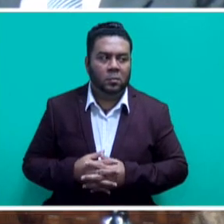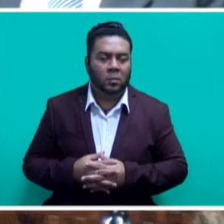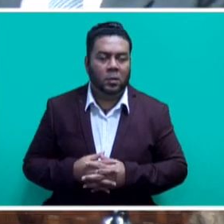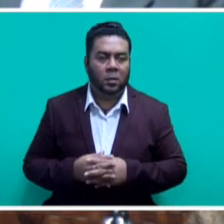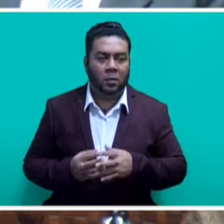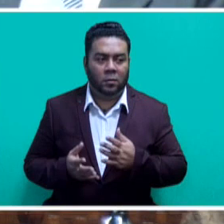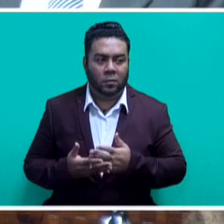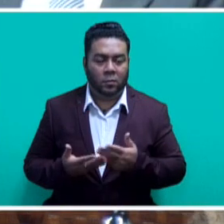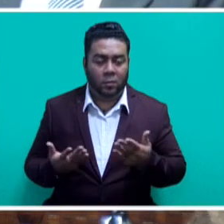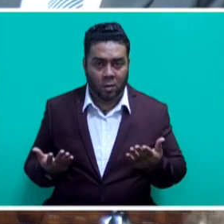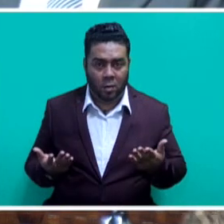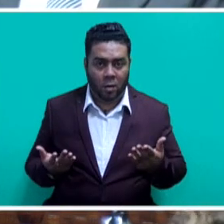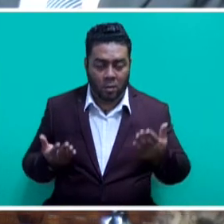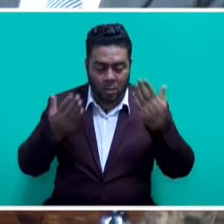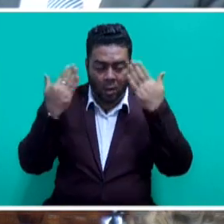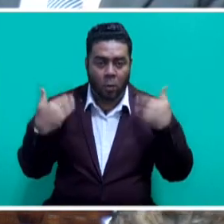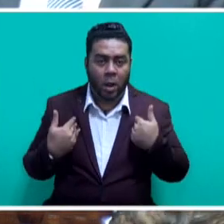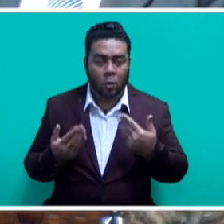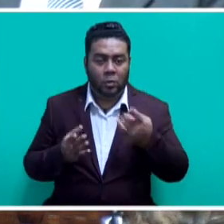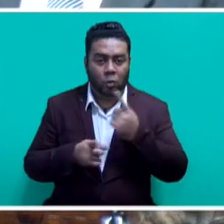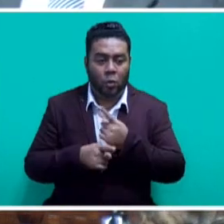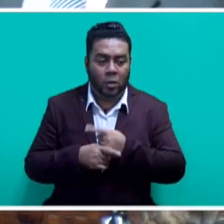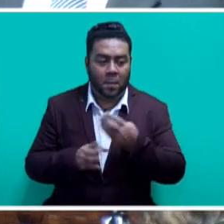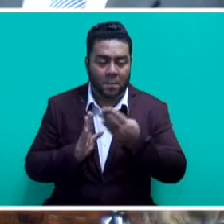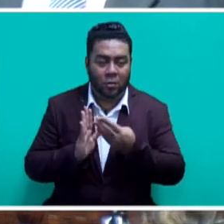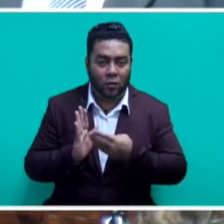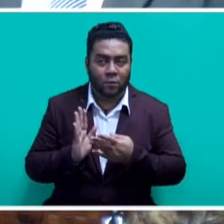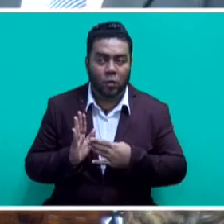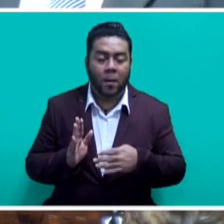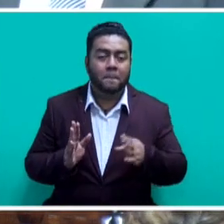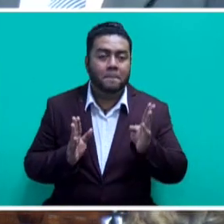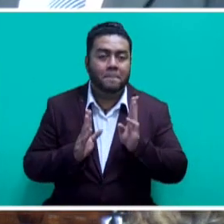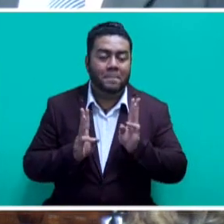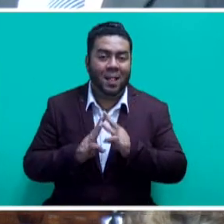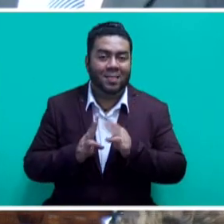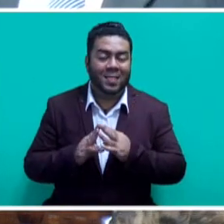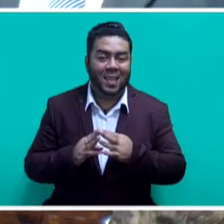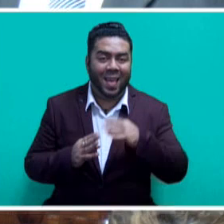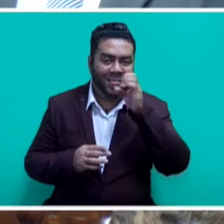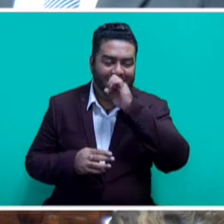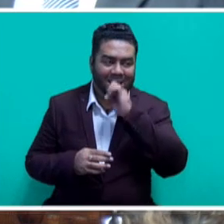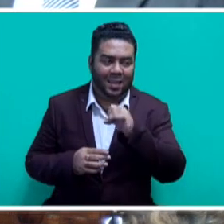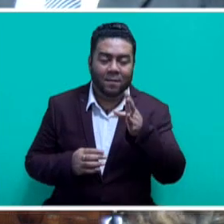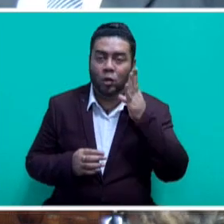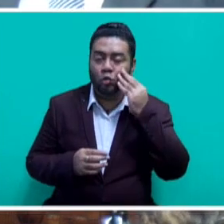Speaker, I will now speak on the budget provided to the Ministry of Multi-Ethnic Affairs and Sugar Industry